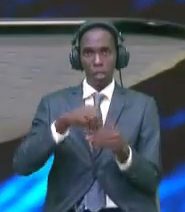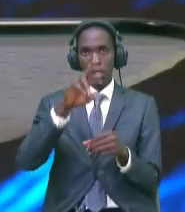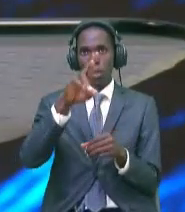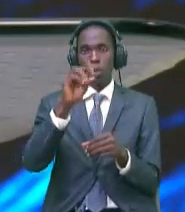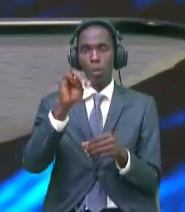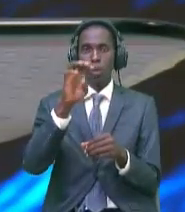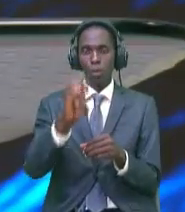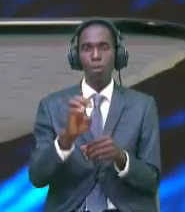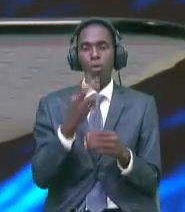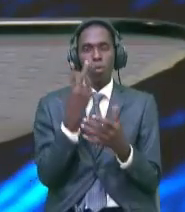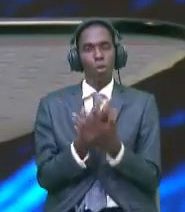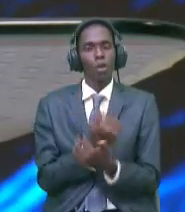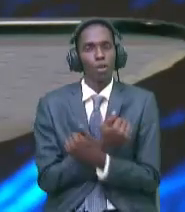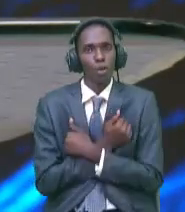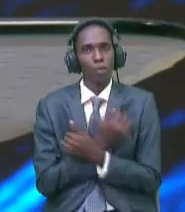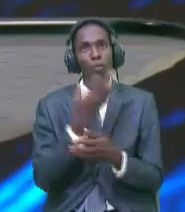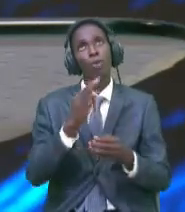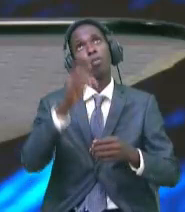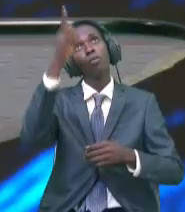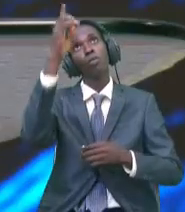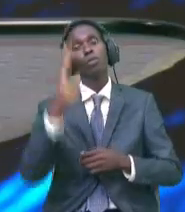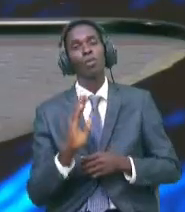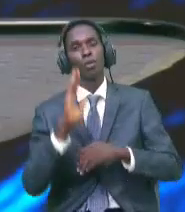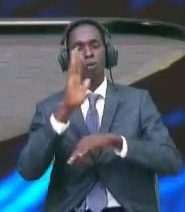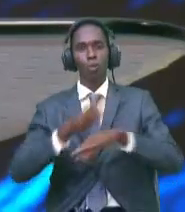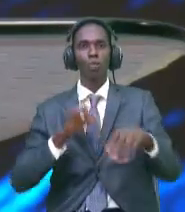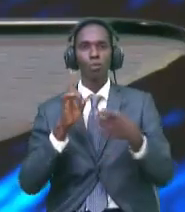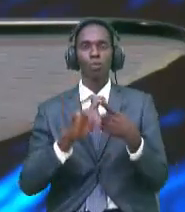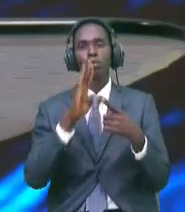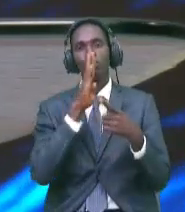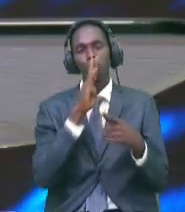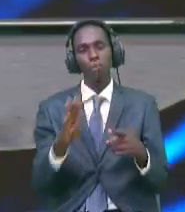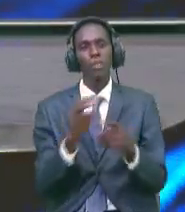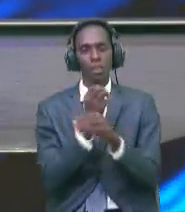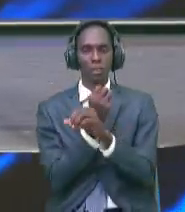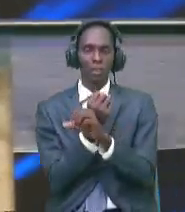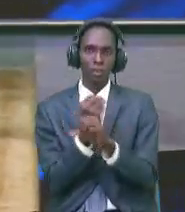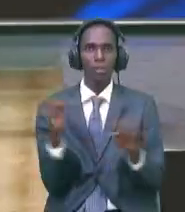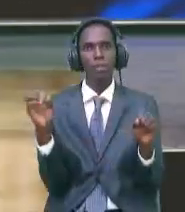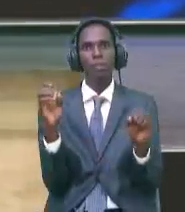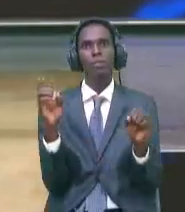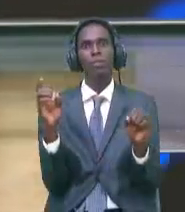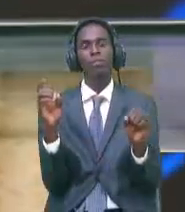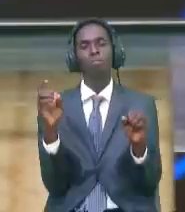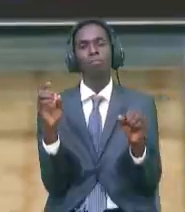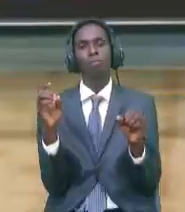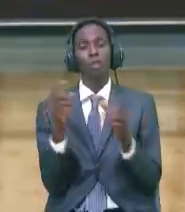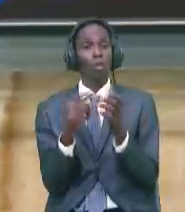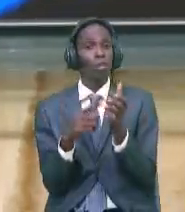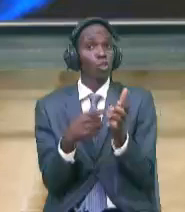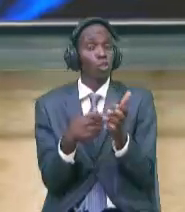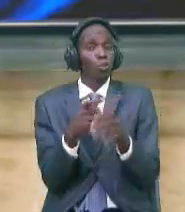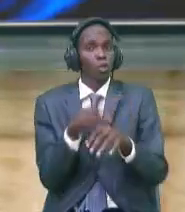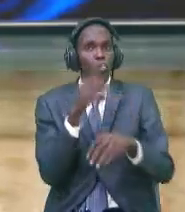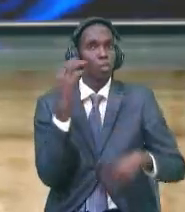of God, called to be saints. Called to be saints. Sometimes you